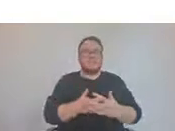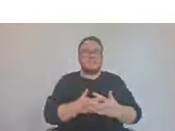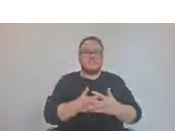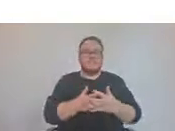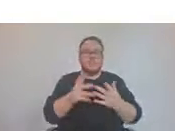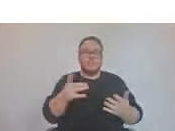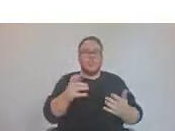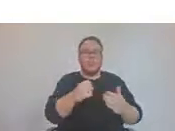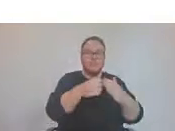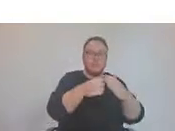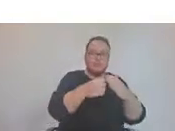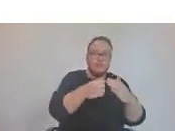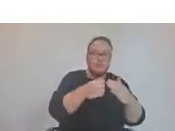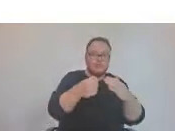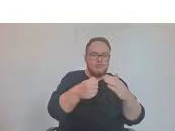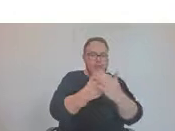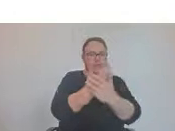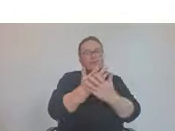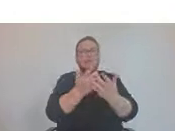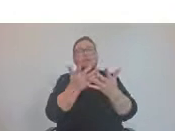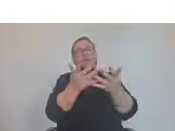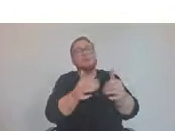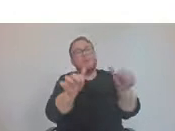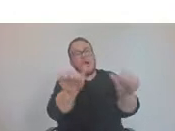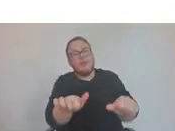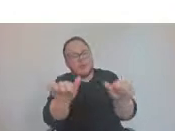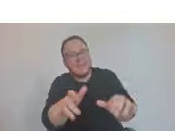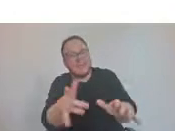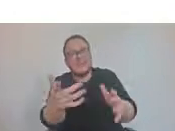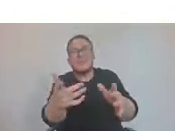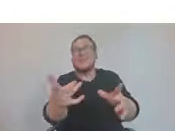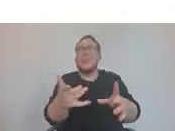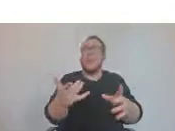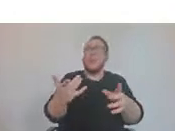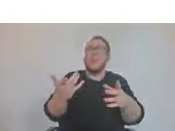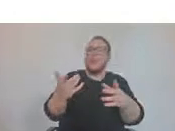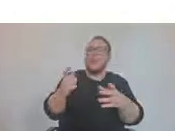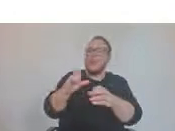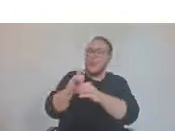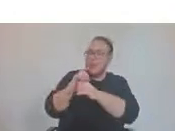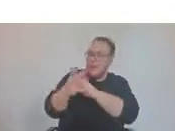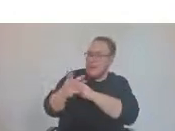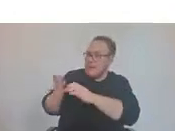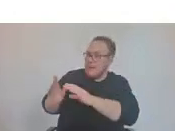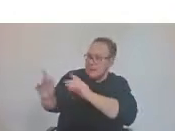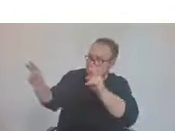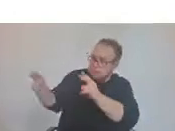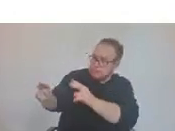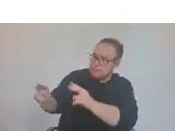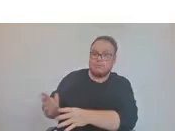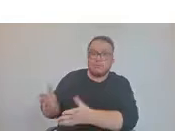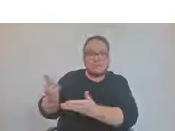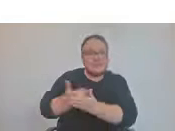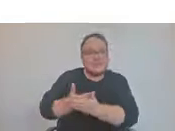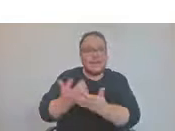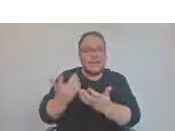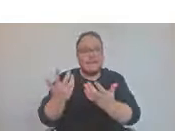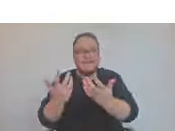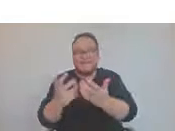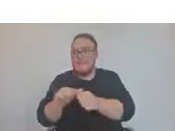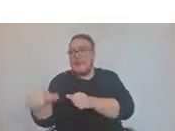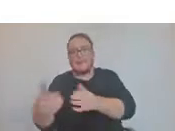we stand services up again when it's safe to do so. We did a lot of that work last summer, which was paused again as we went into winter and we had our latest